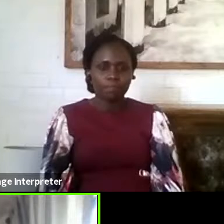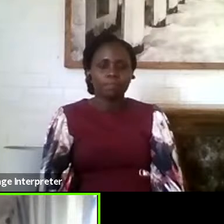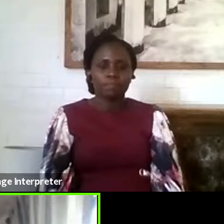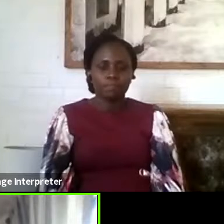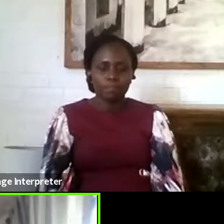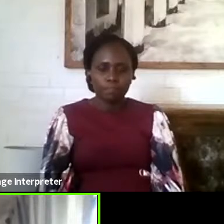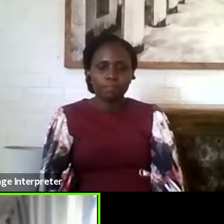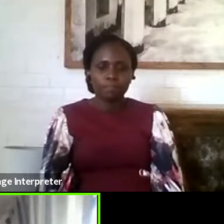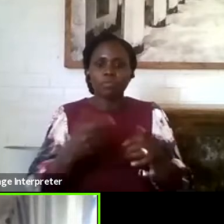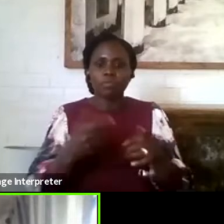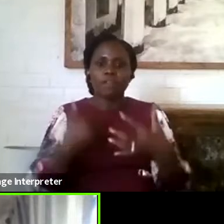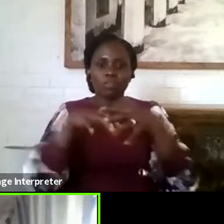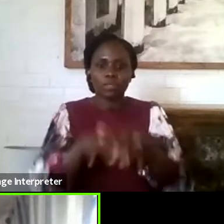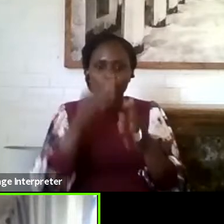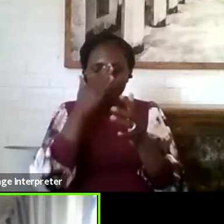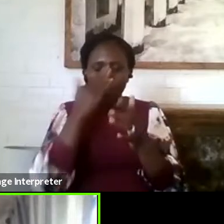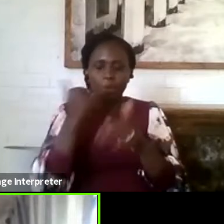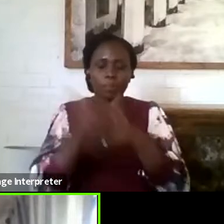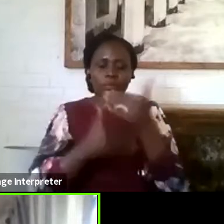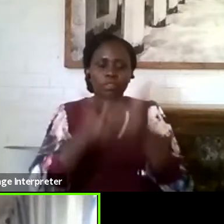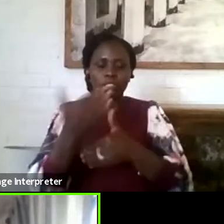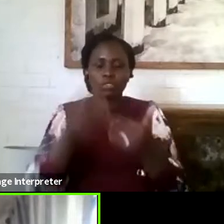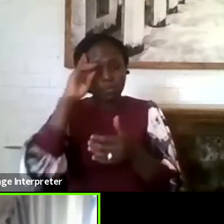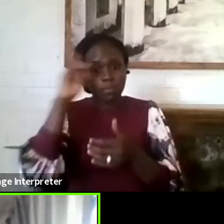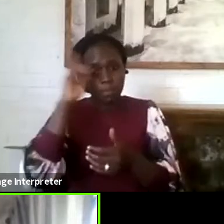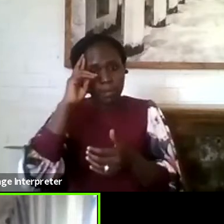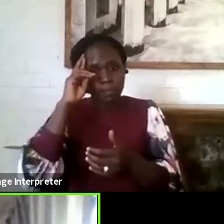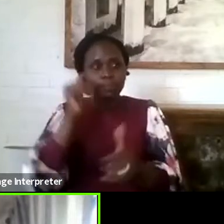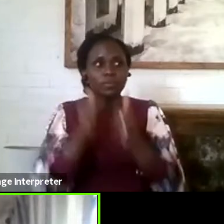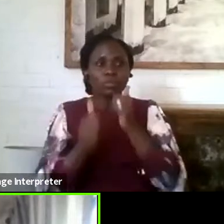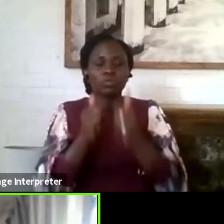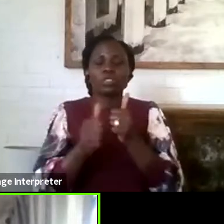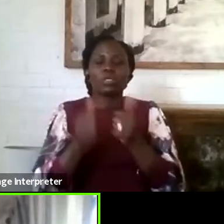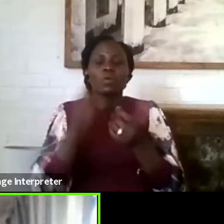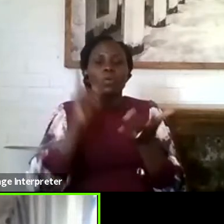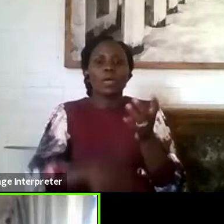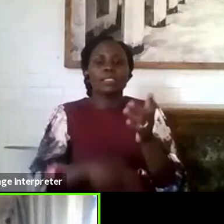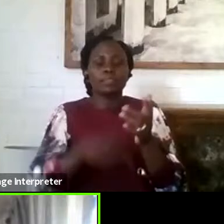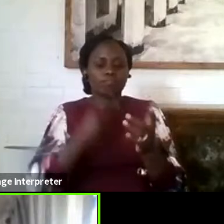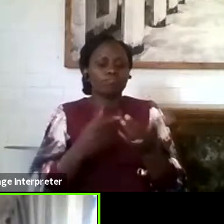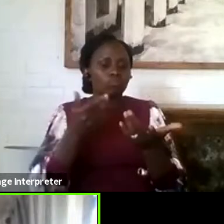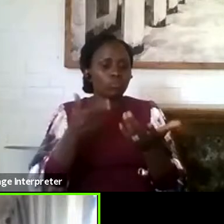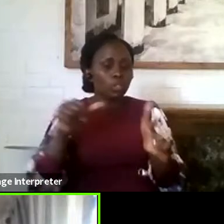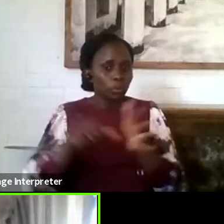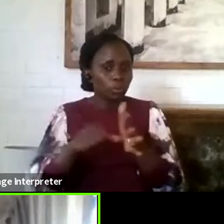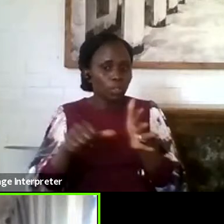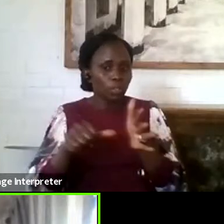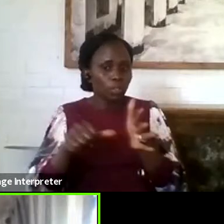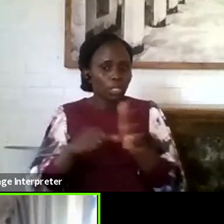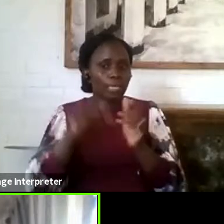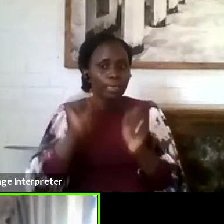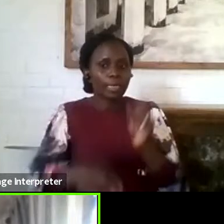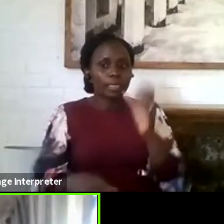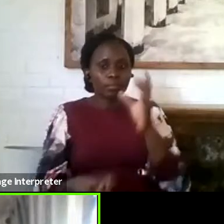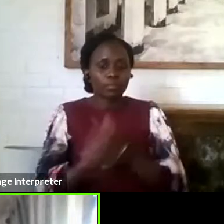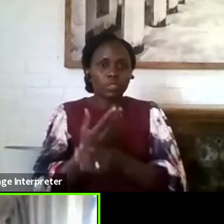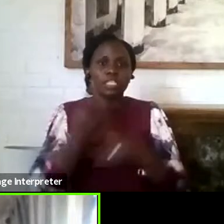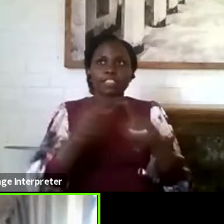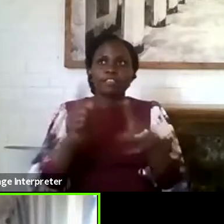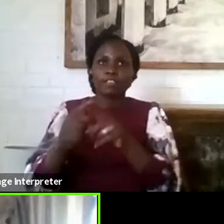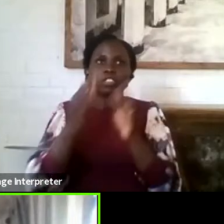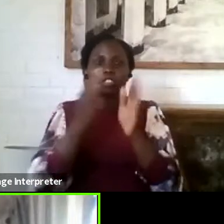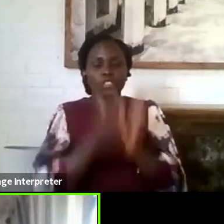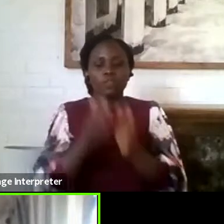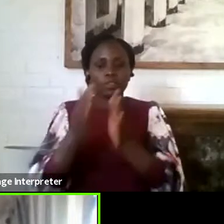processes to consider. So the concerns and potential risks that may arise for individuals if digital identity and its